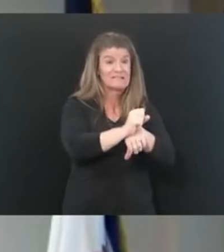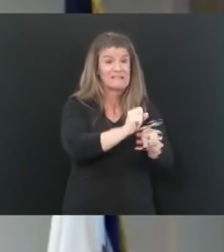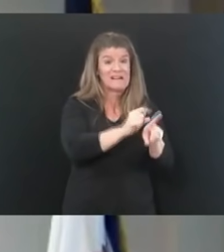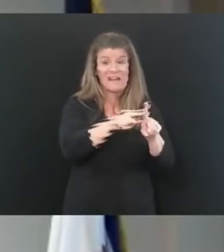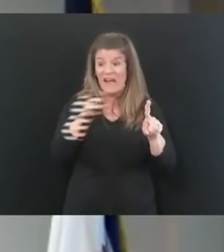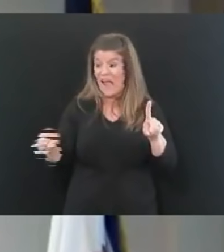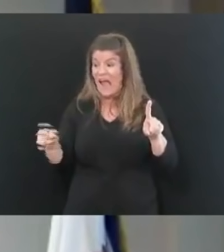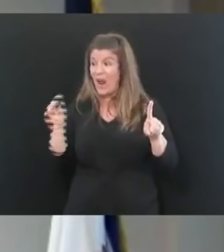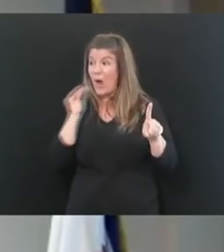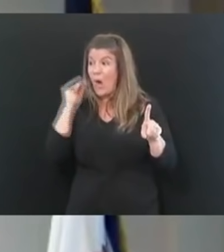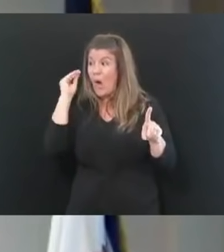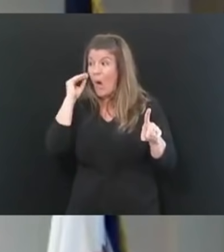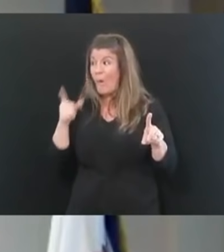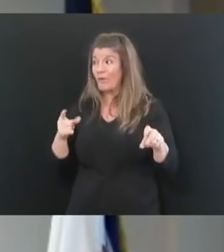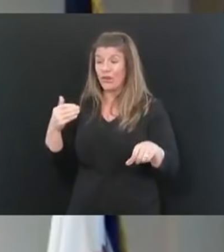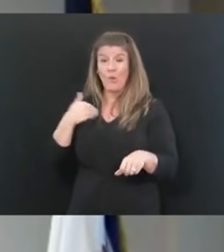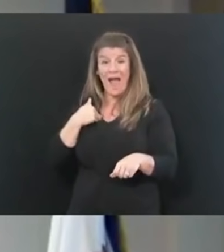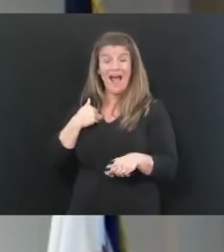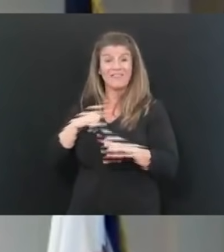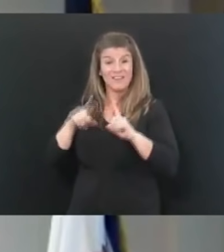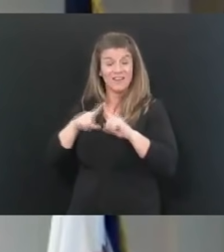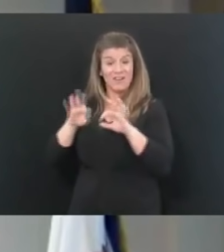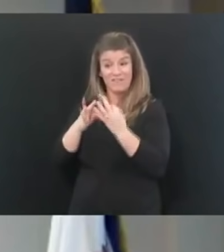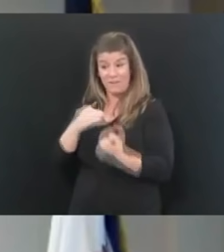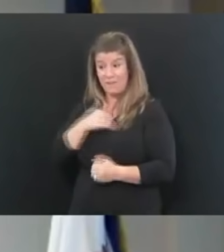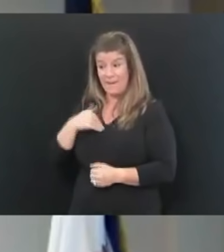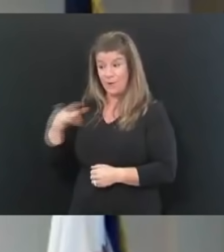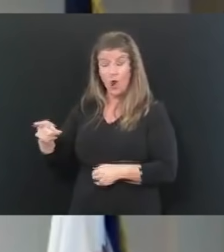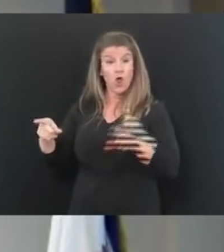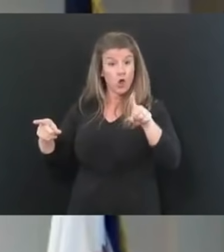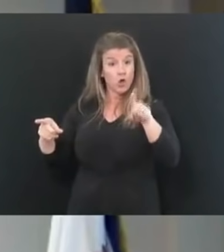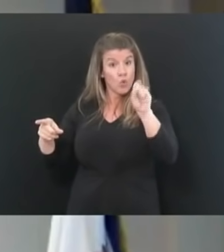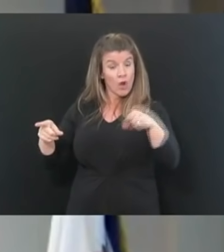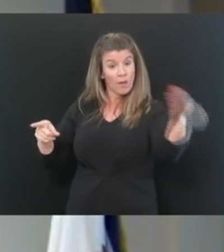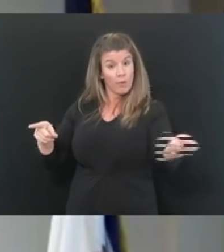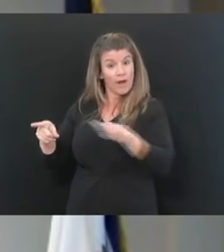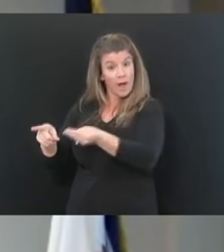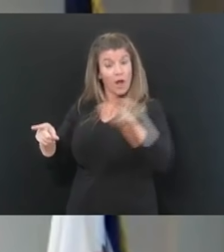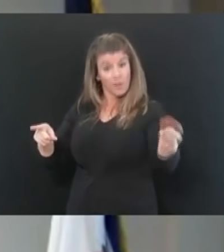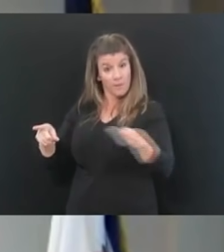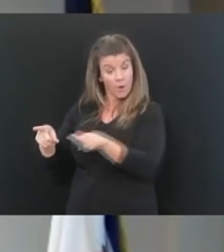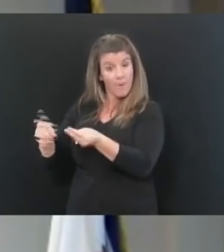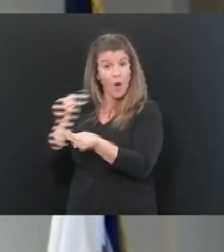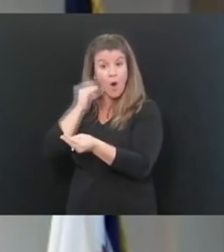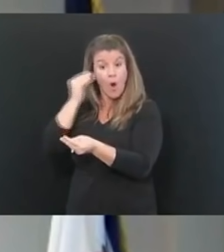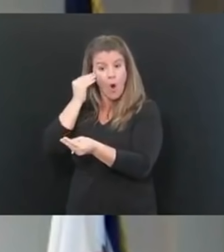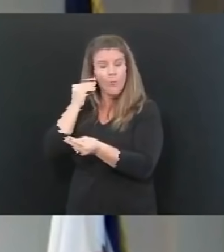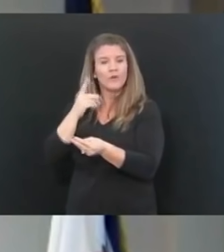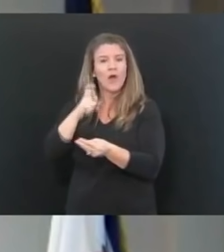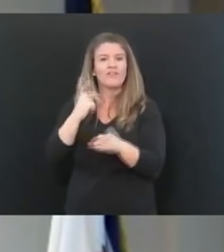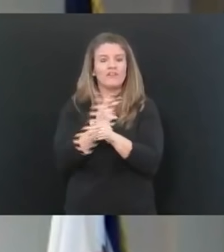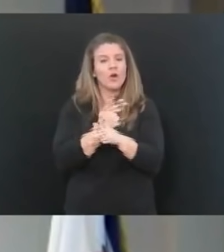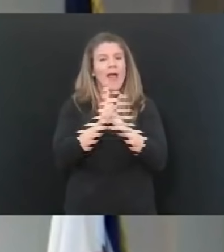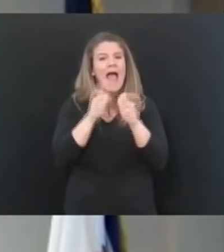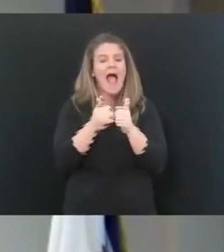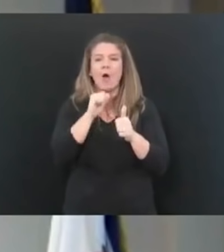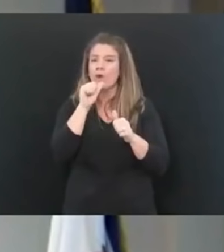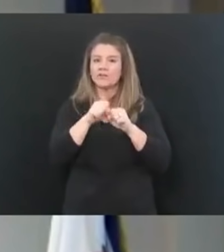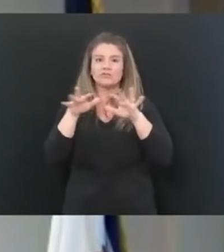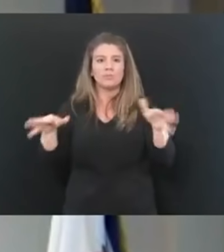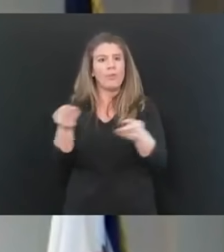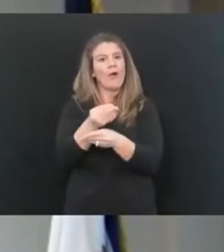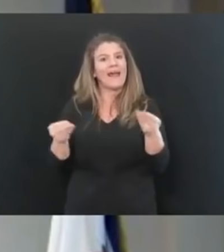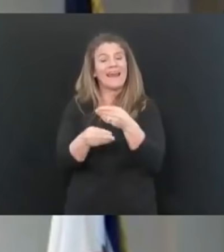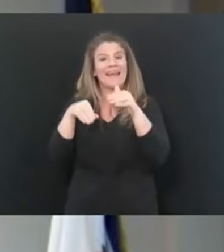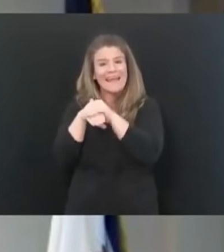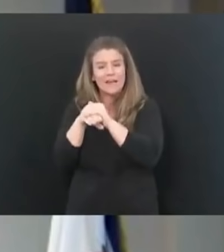that you could bring the virus back to those family members and take care about how not to spread it to them in the home.